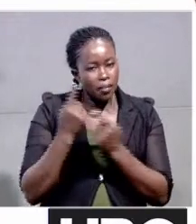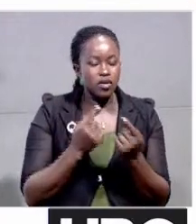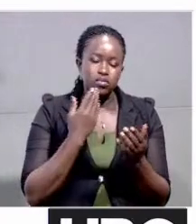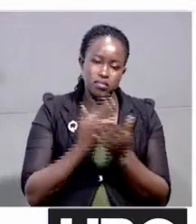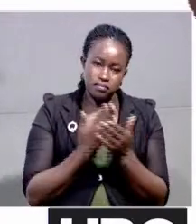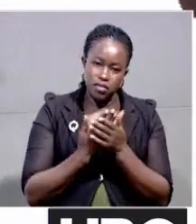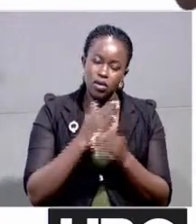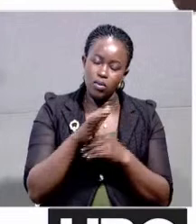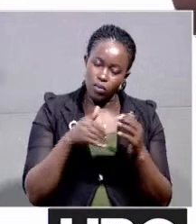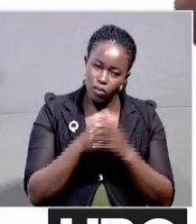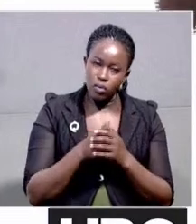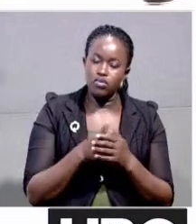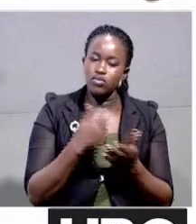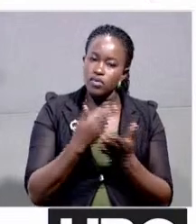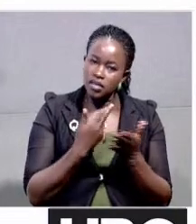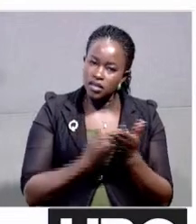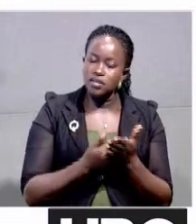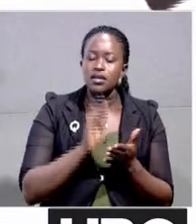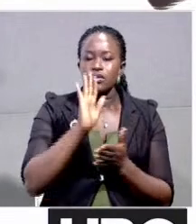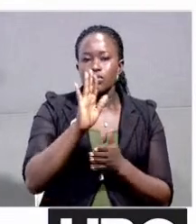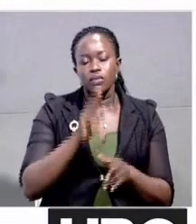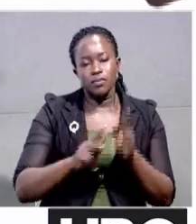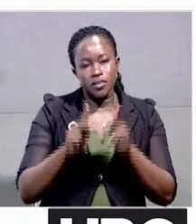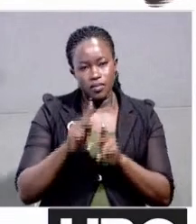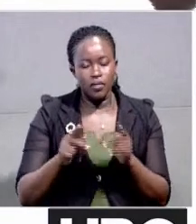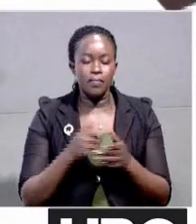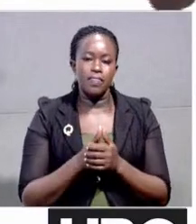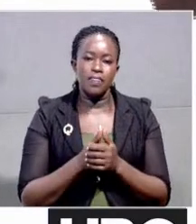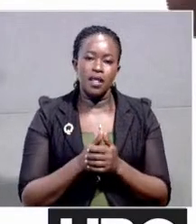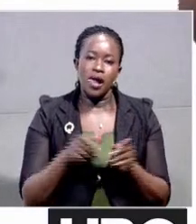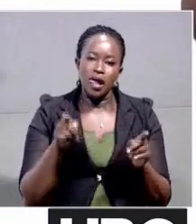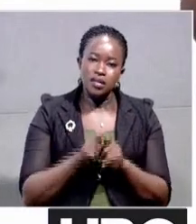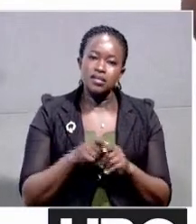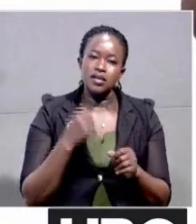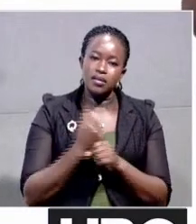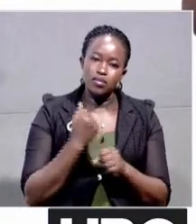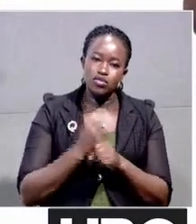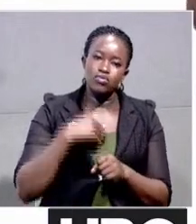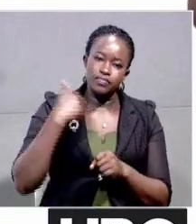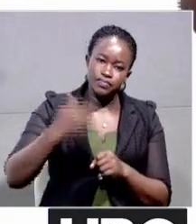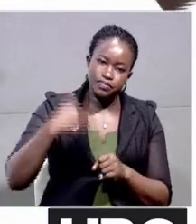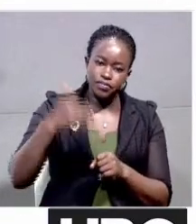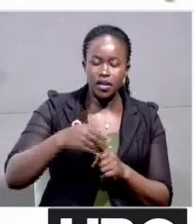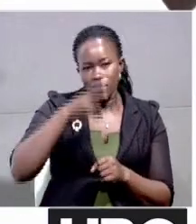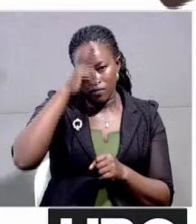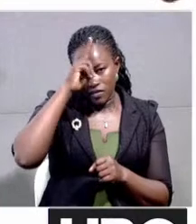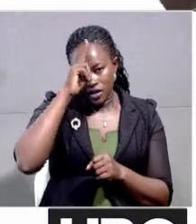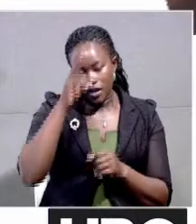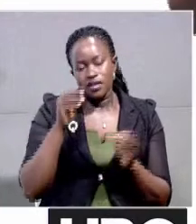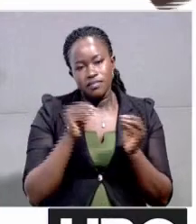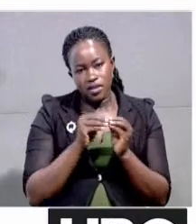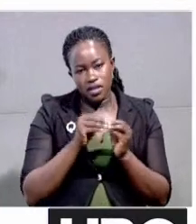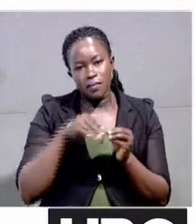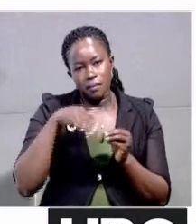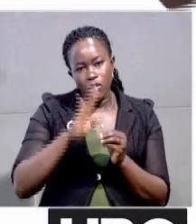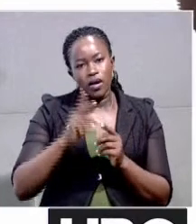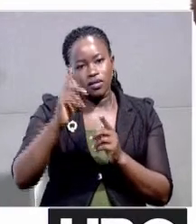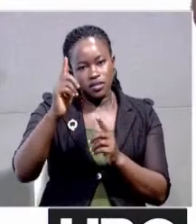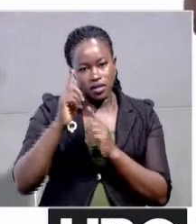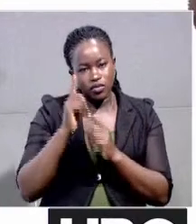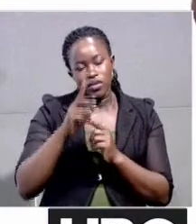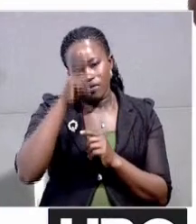register your residents, to conduct regular village meetings, especially security village